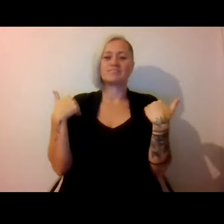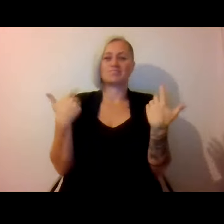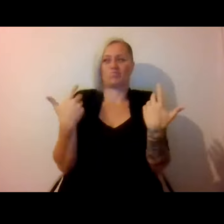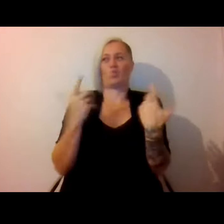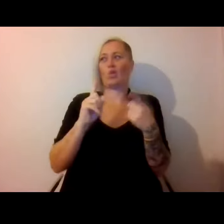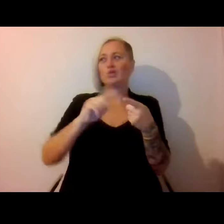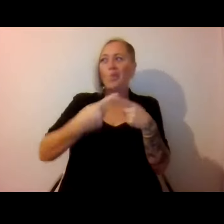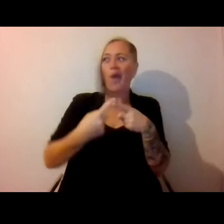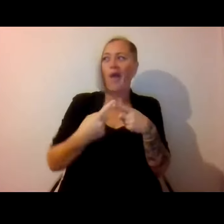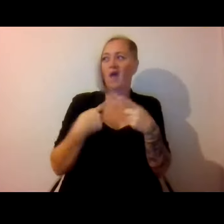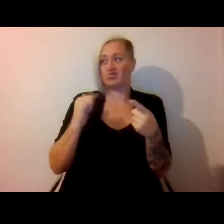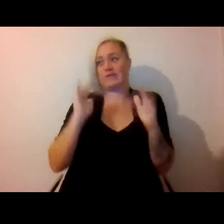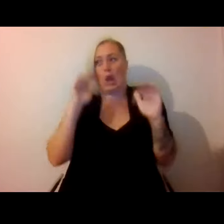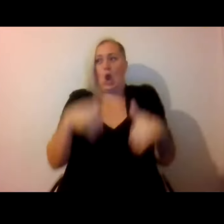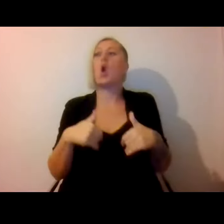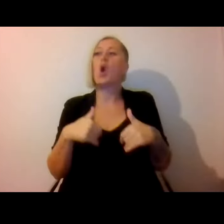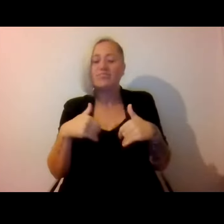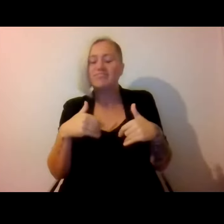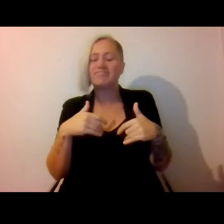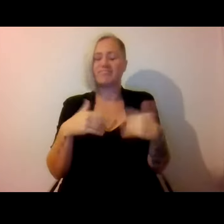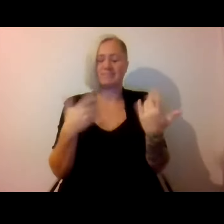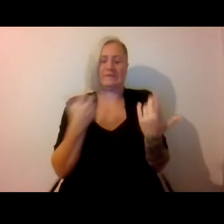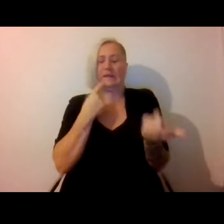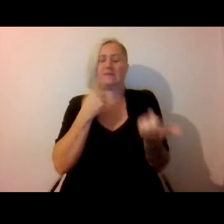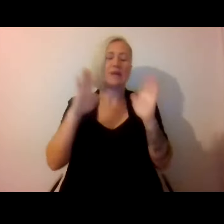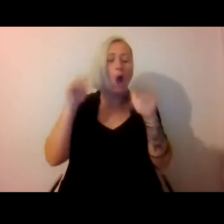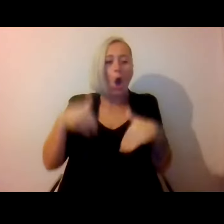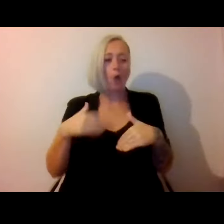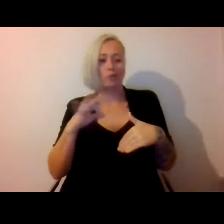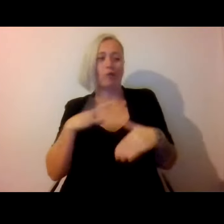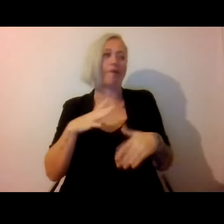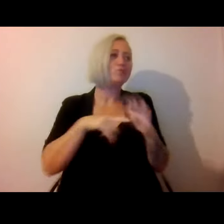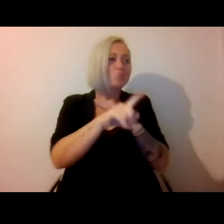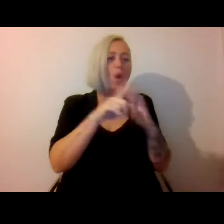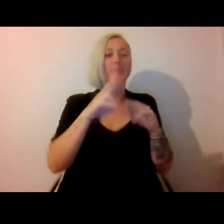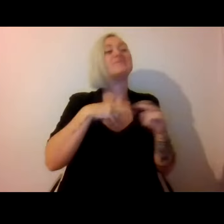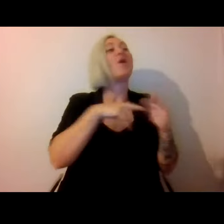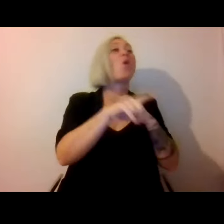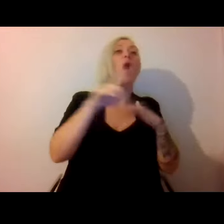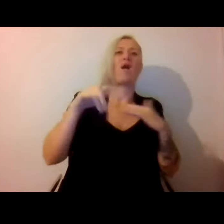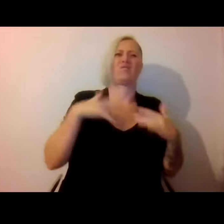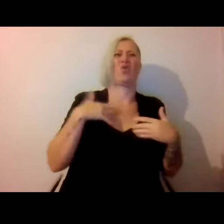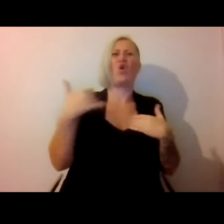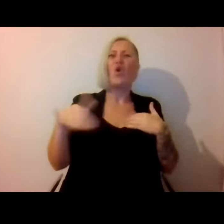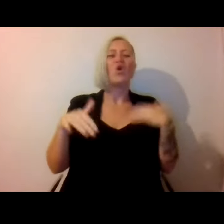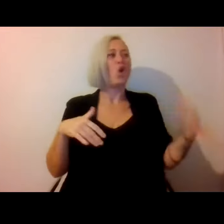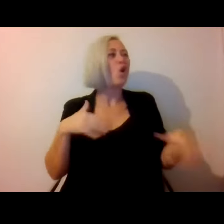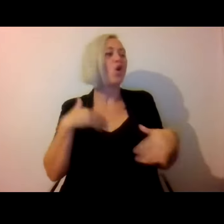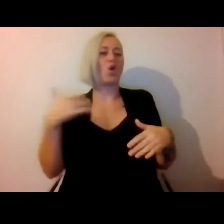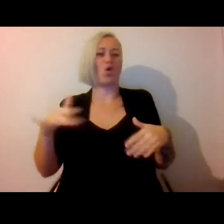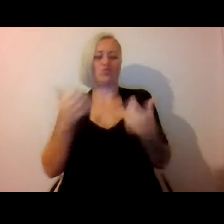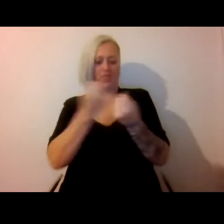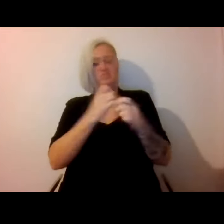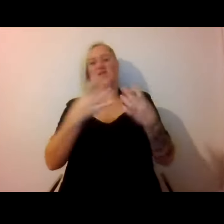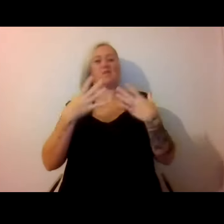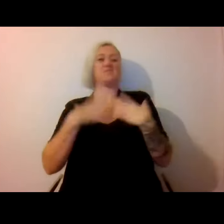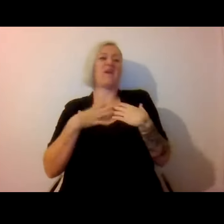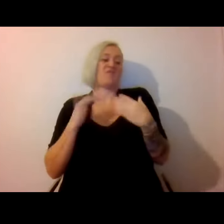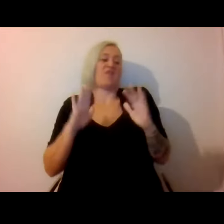I'll just stay home and not deal with it, because that's easy. I don't have to feel hurt. So they start protecting themselves, but it hurts them in the long run.